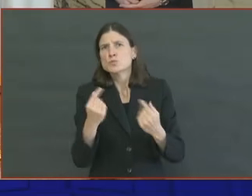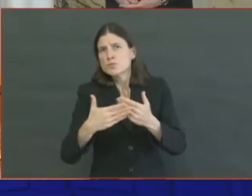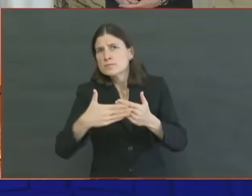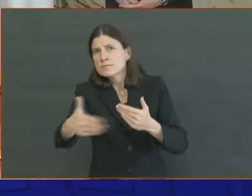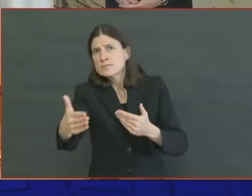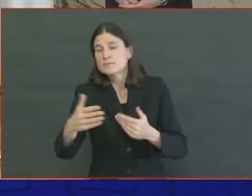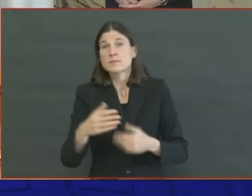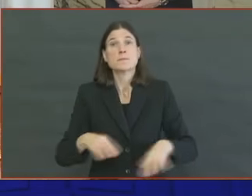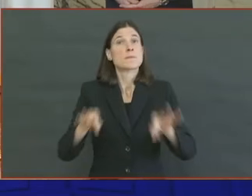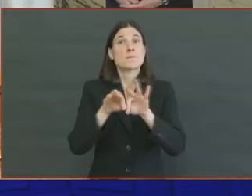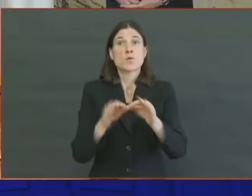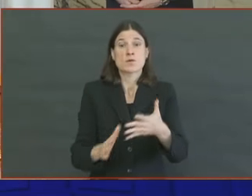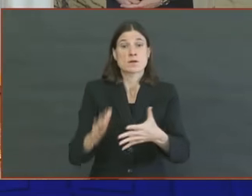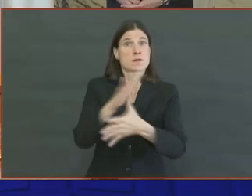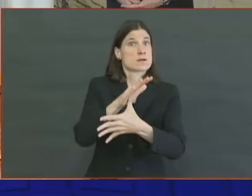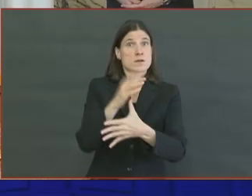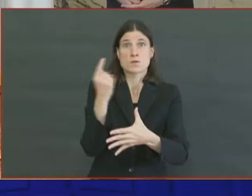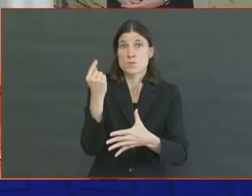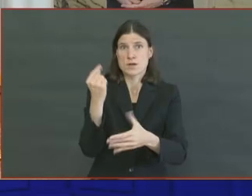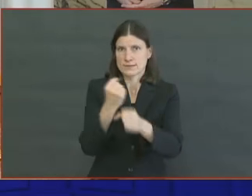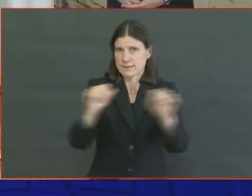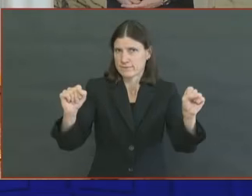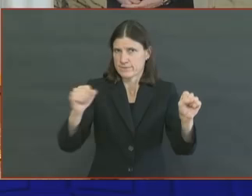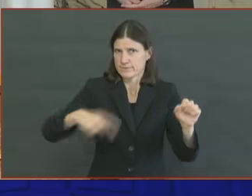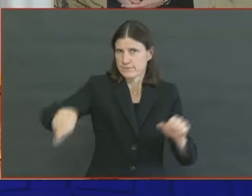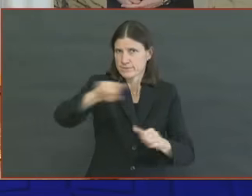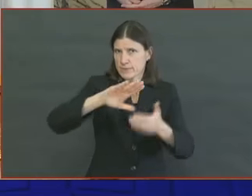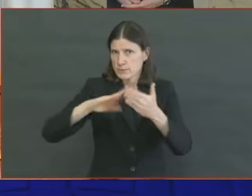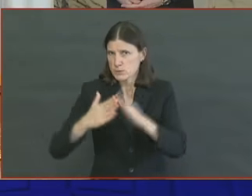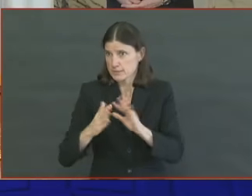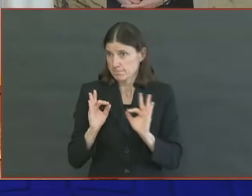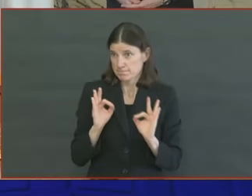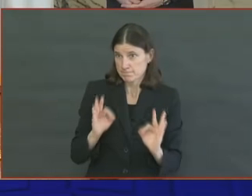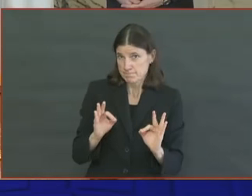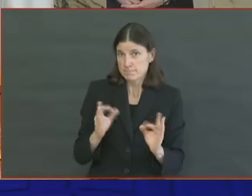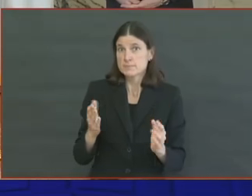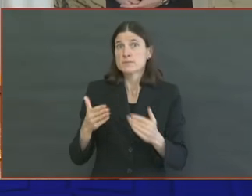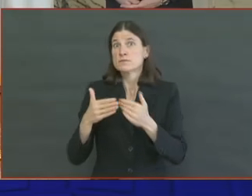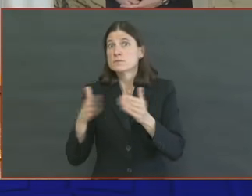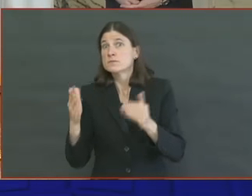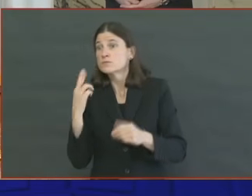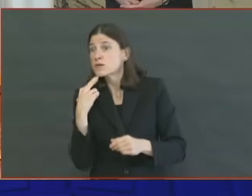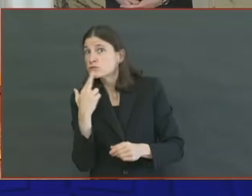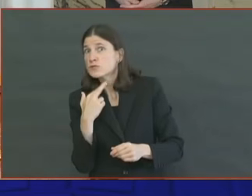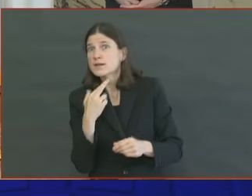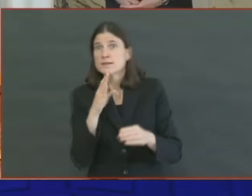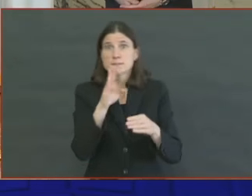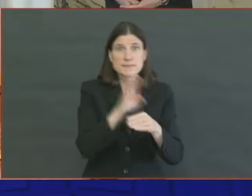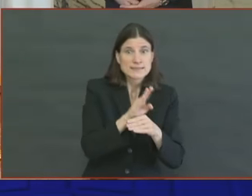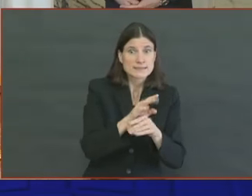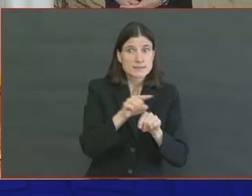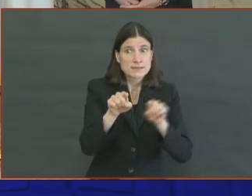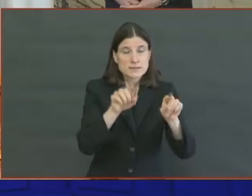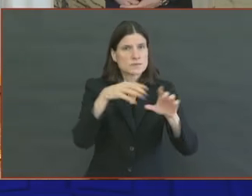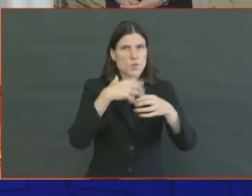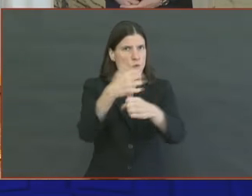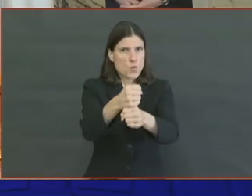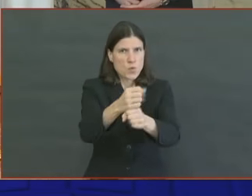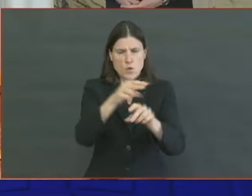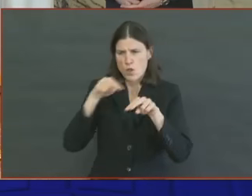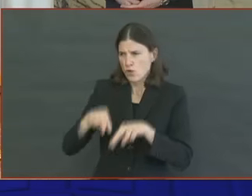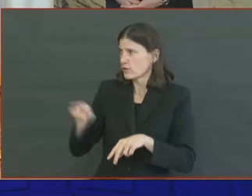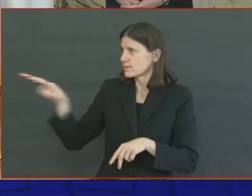safe to open parks, this is one piece of the puzzle. There are other pieces of the puzzle. How is our